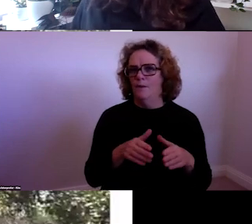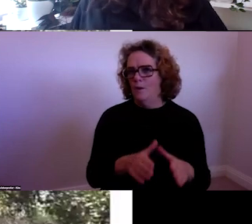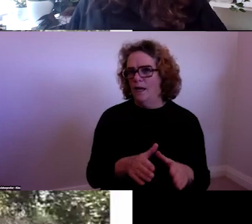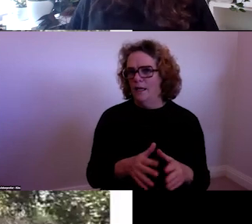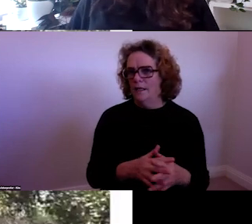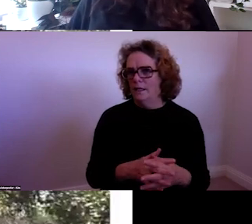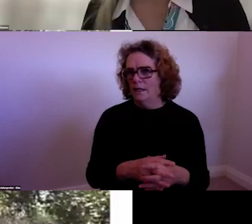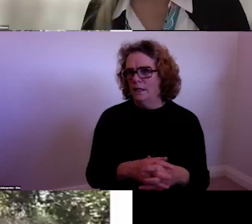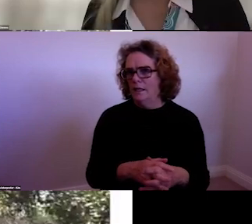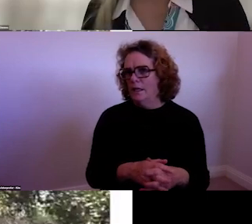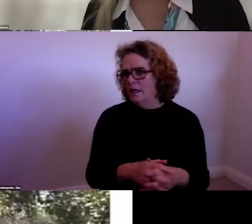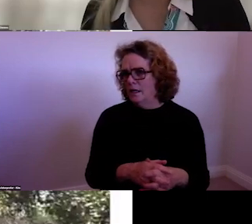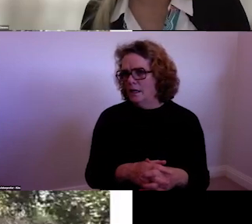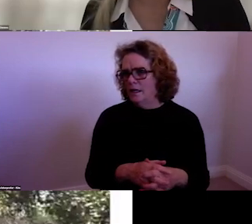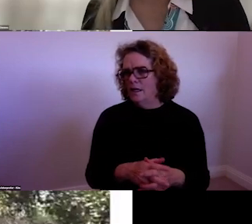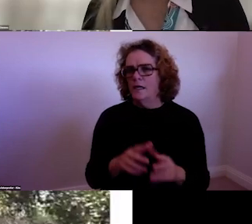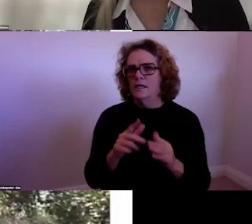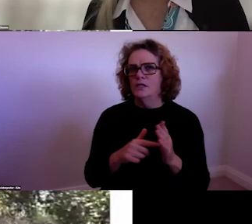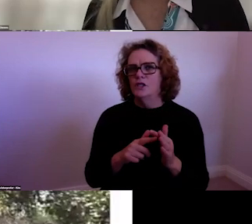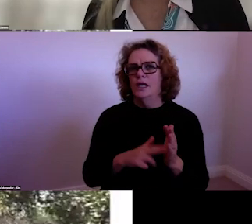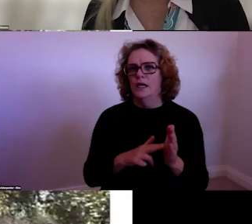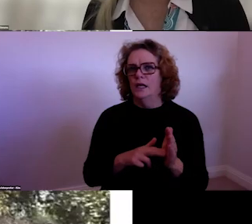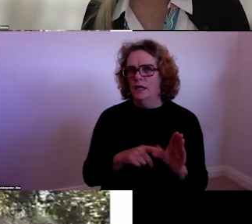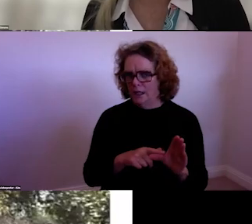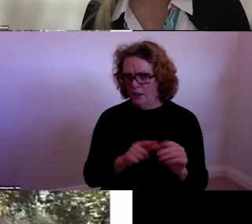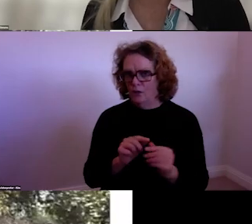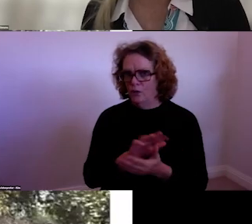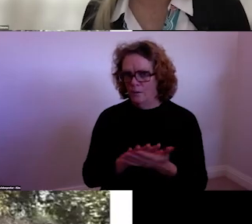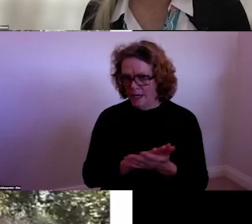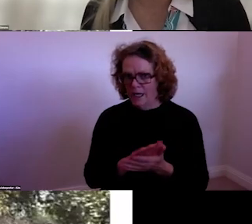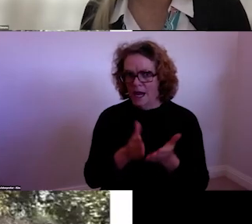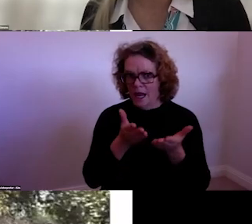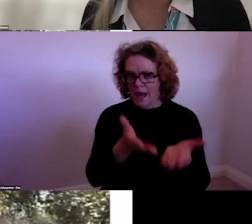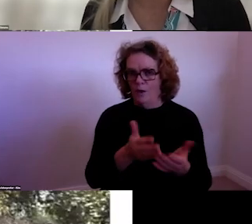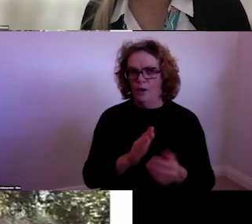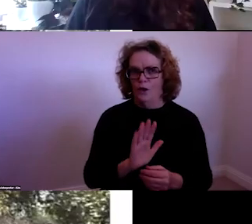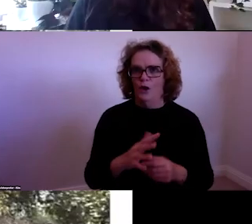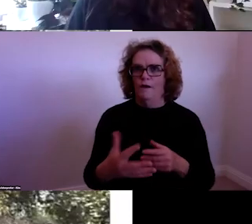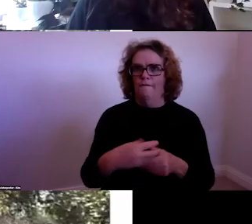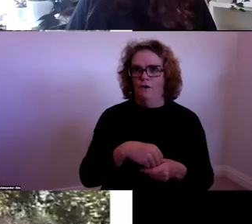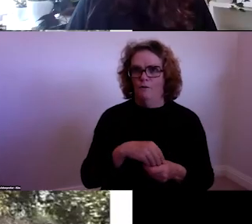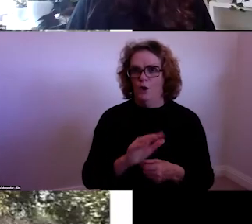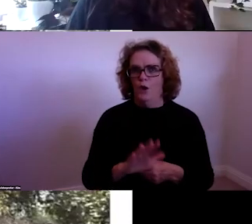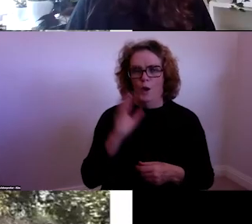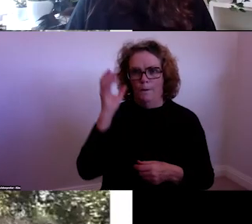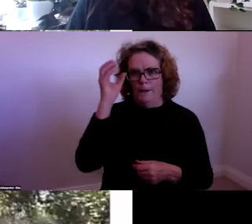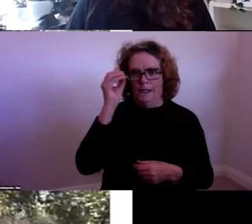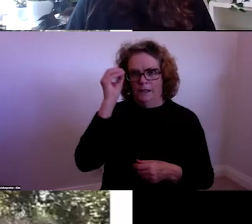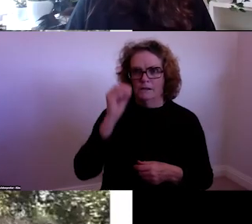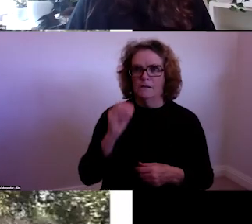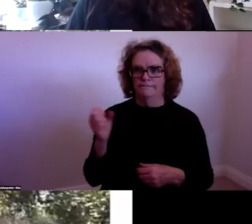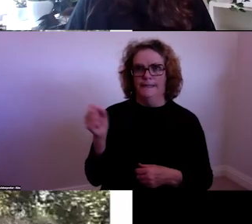too. Allowing her involvement and her opinions and her role in the Yeah.